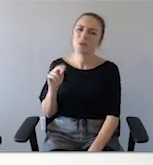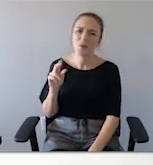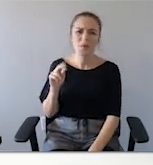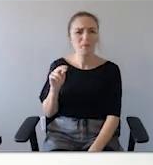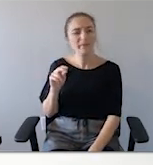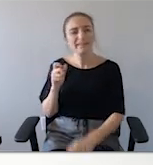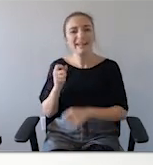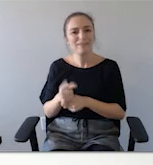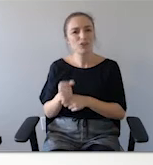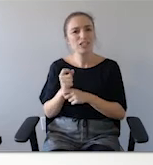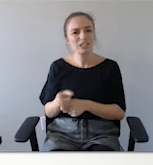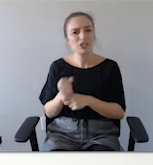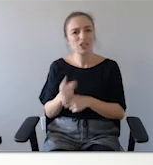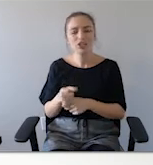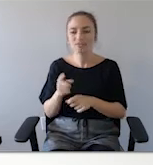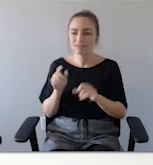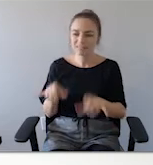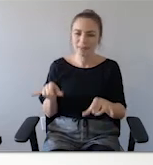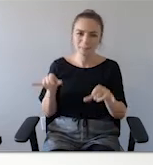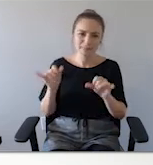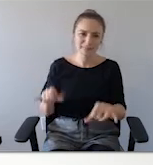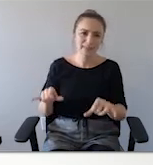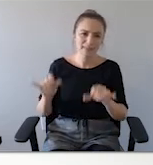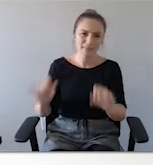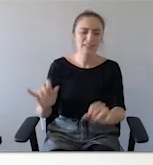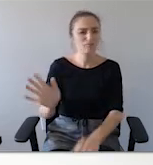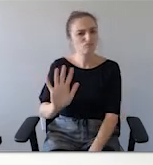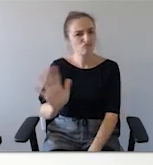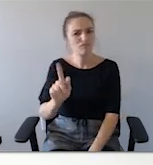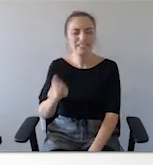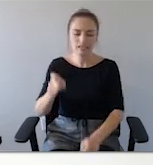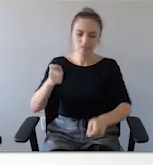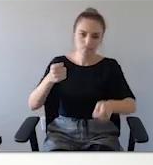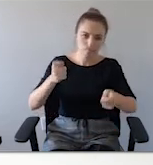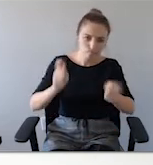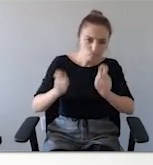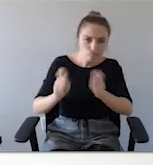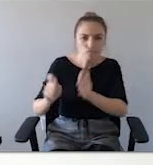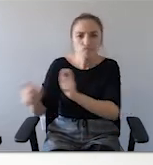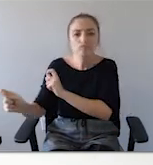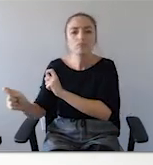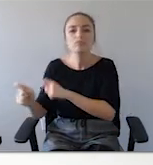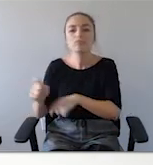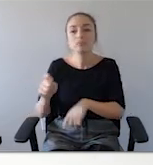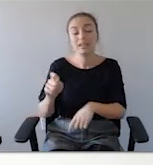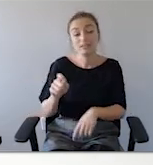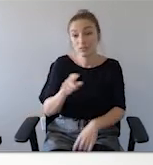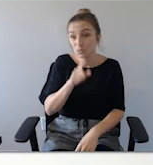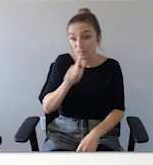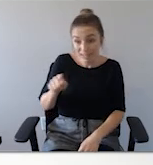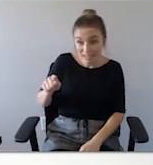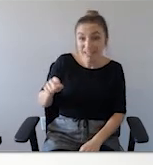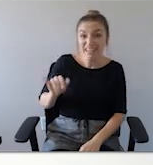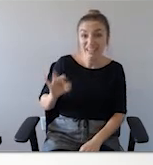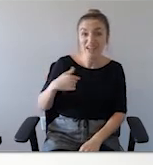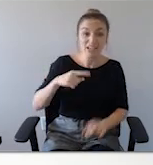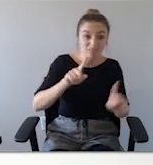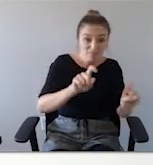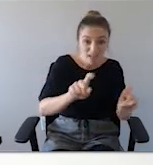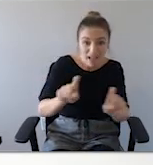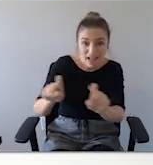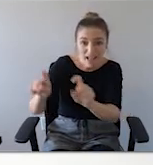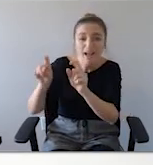goals year after year. And if I polled this audience, I would bet you that a lot of you experience